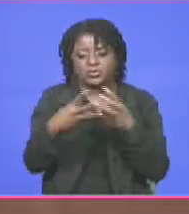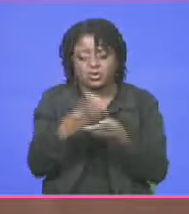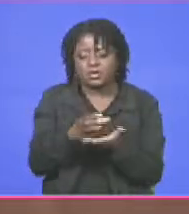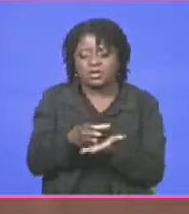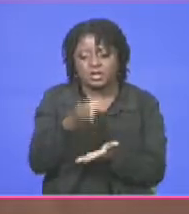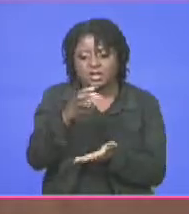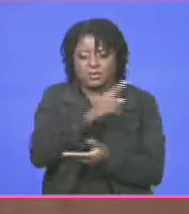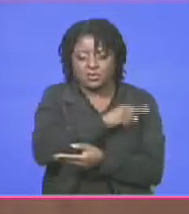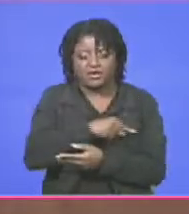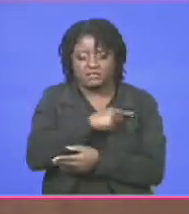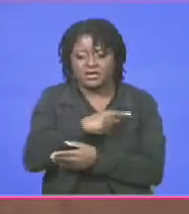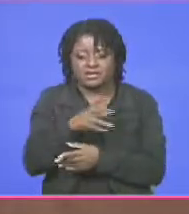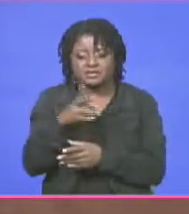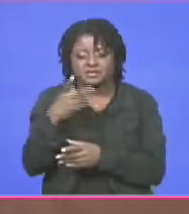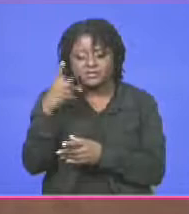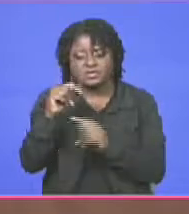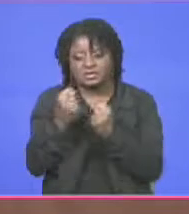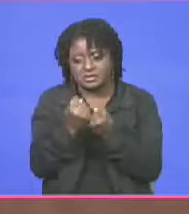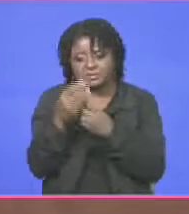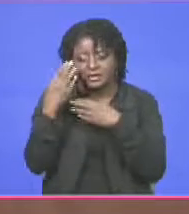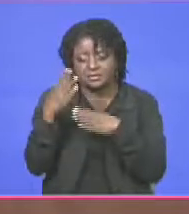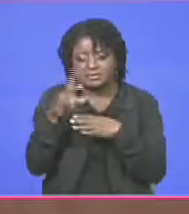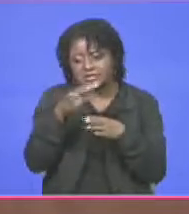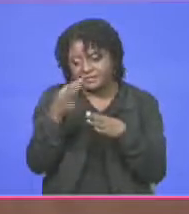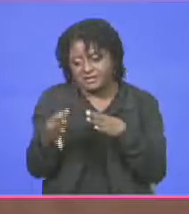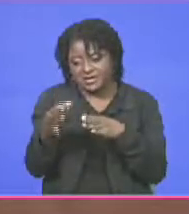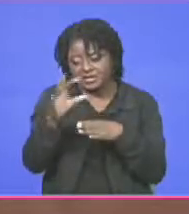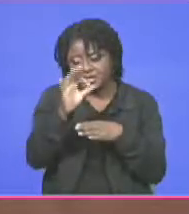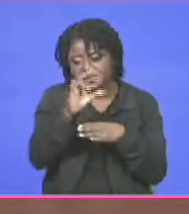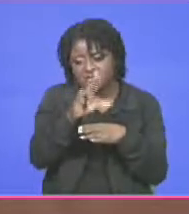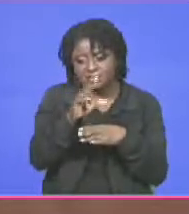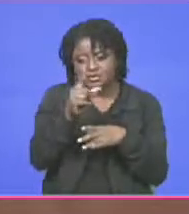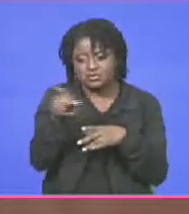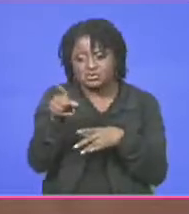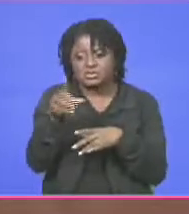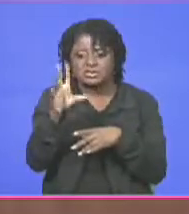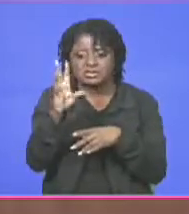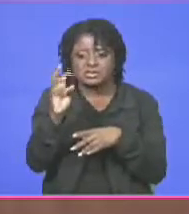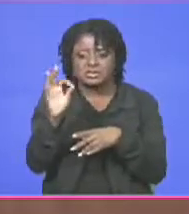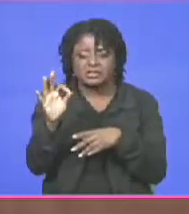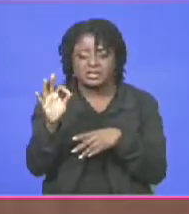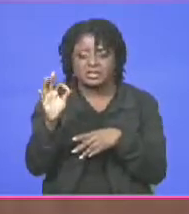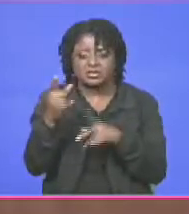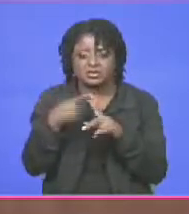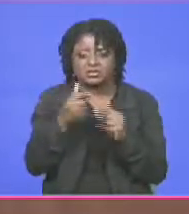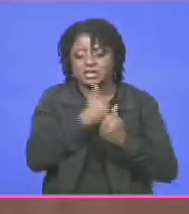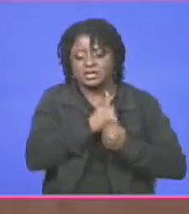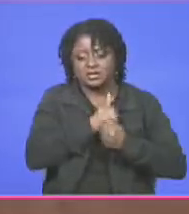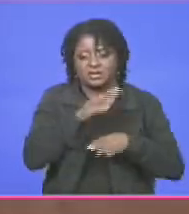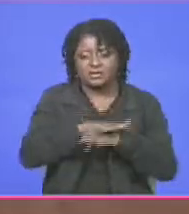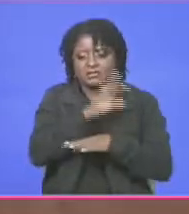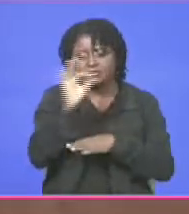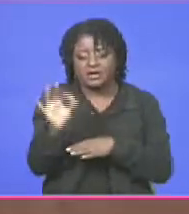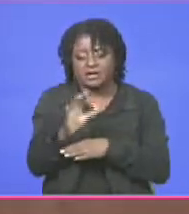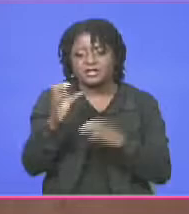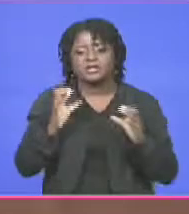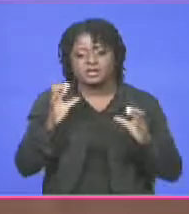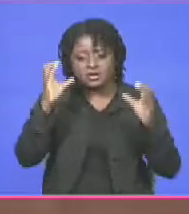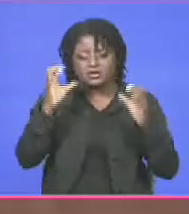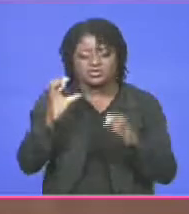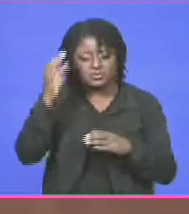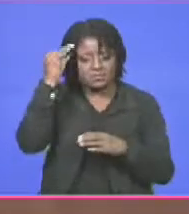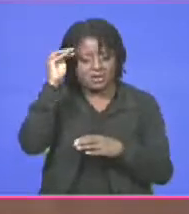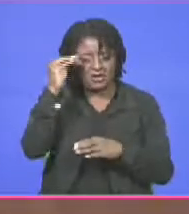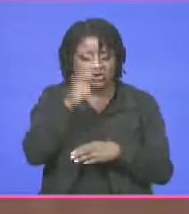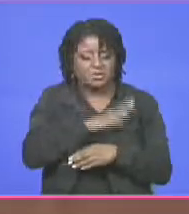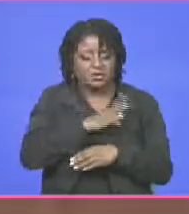who fell 93-69 to Canada on Friday. Coach Mario Boleg was expecting a better show from his squad in that